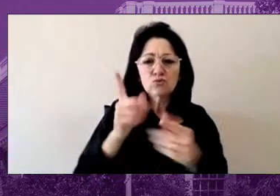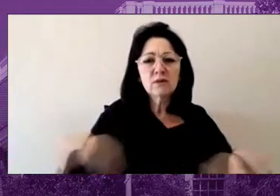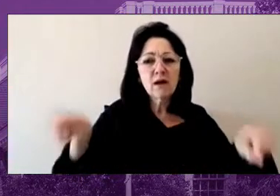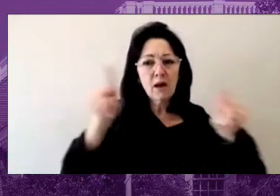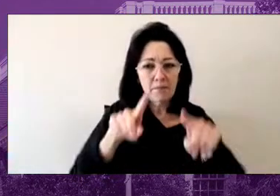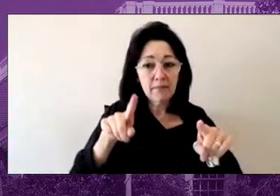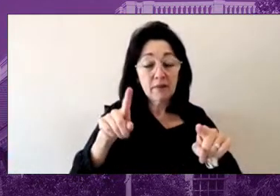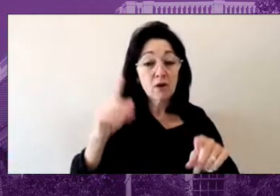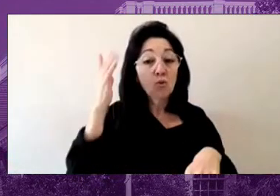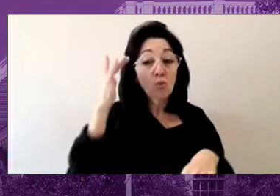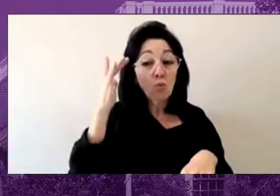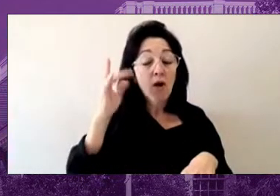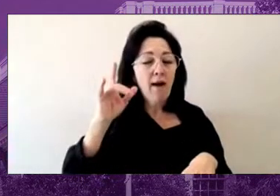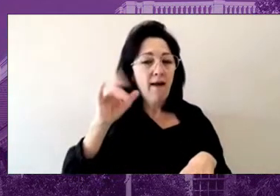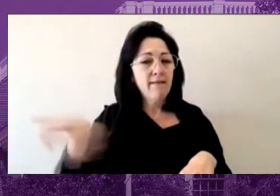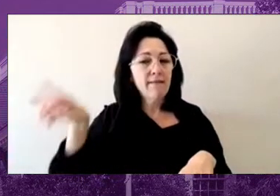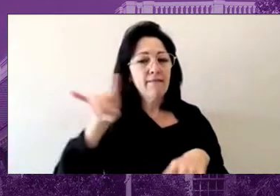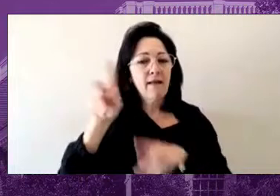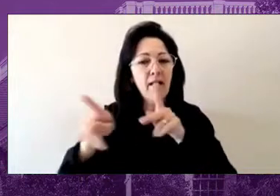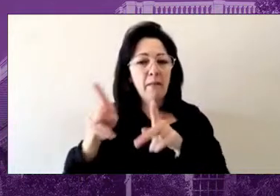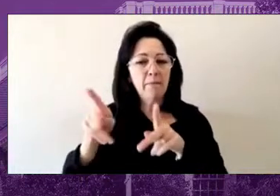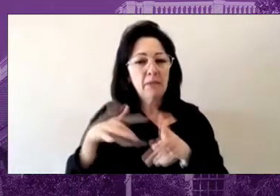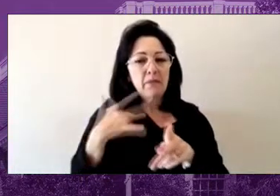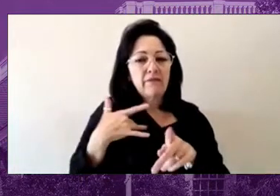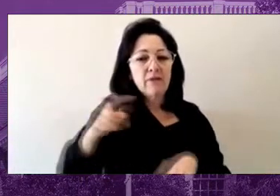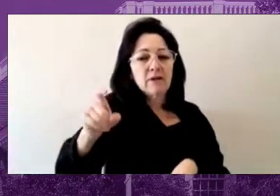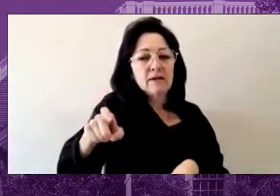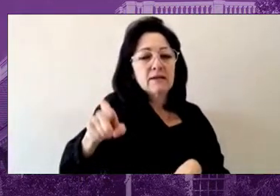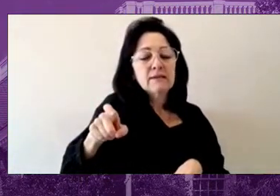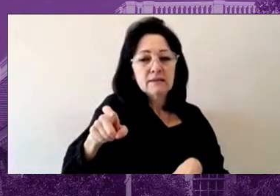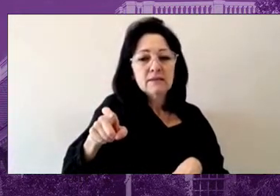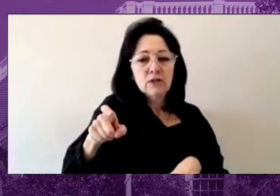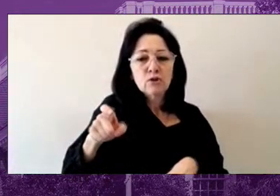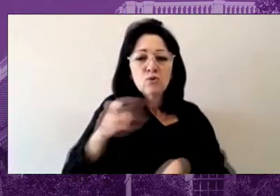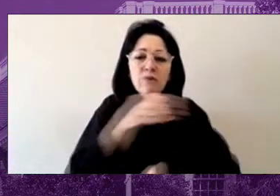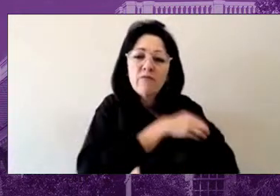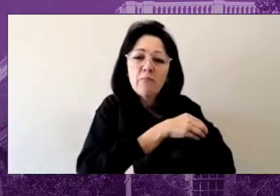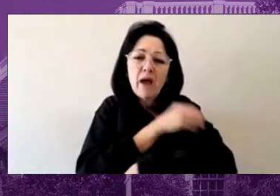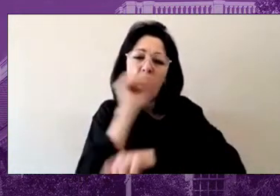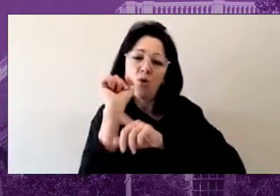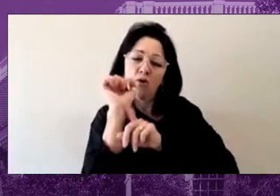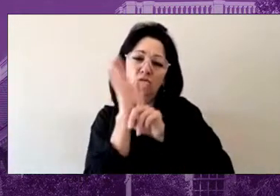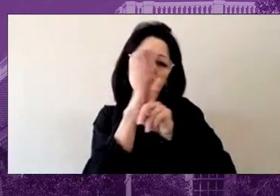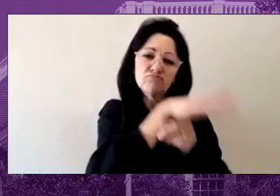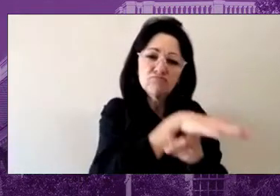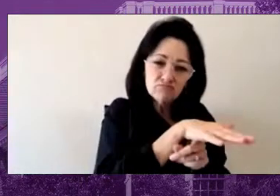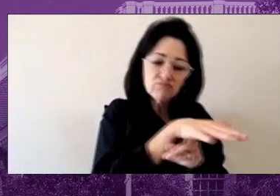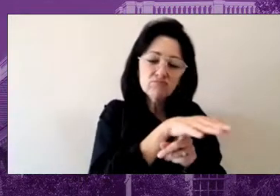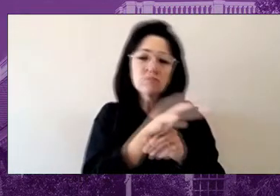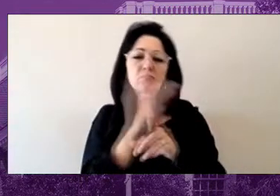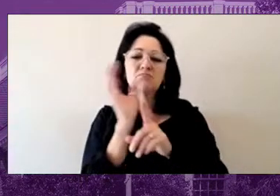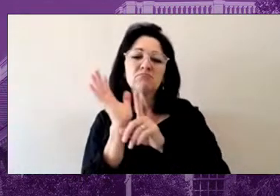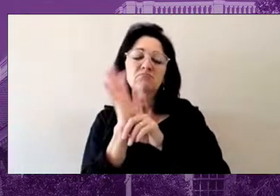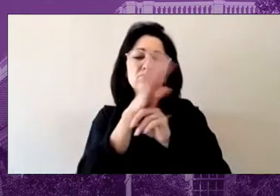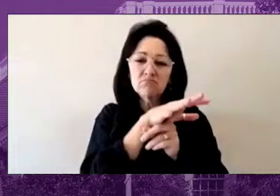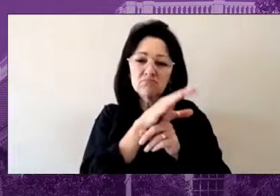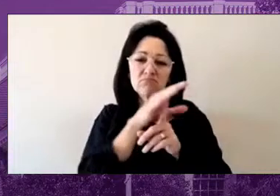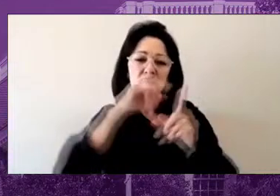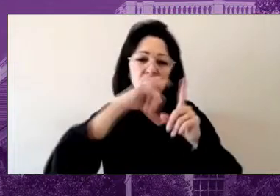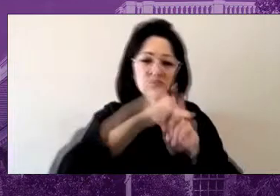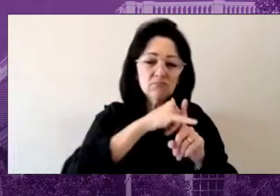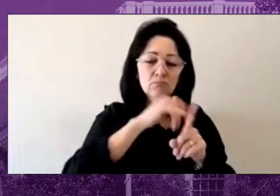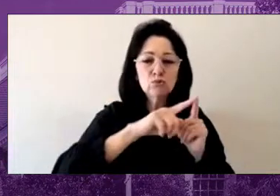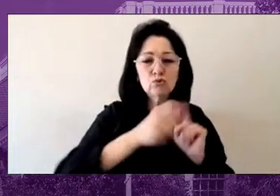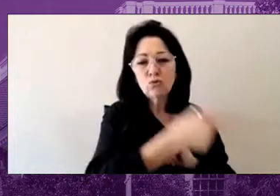over another. But Delaware is committed to ending this violence through intervention